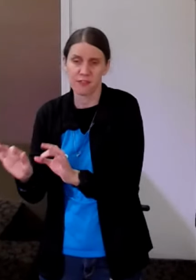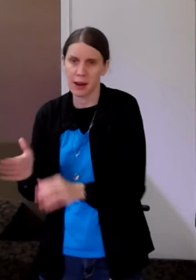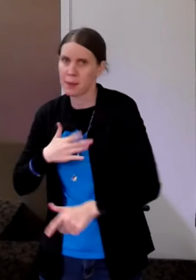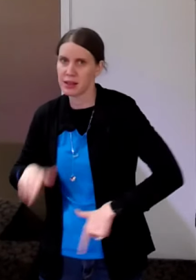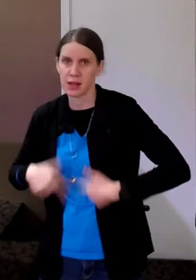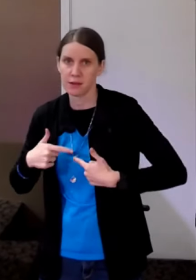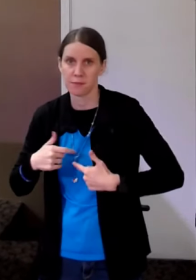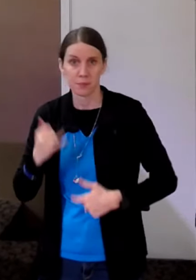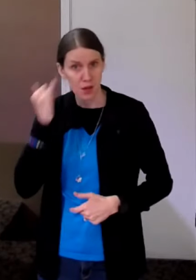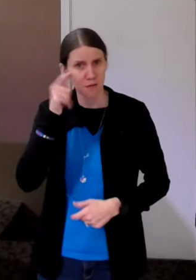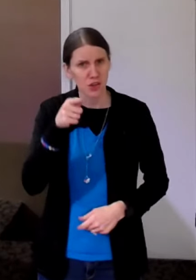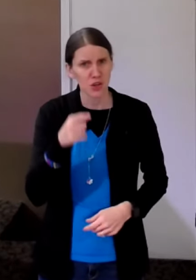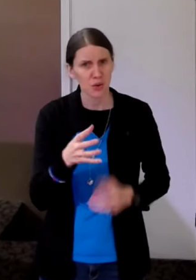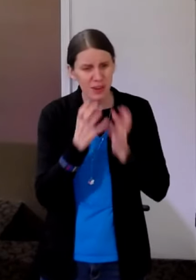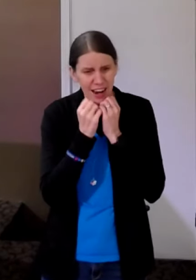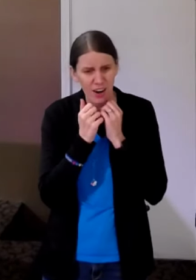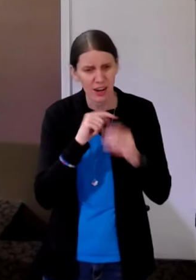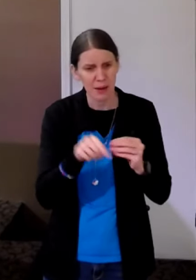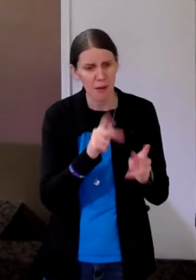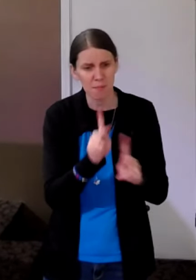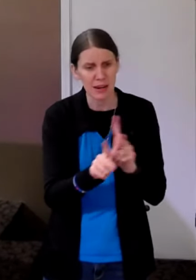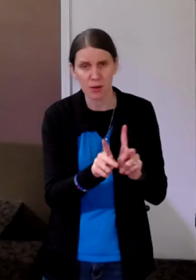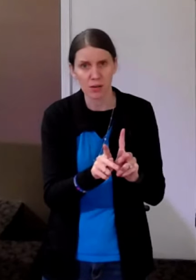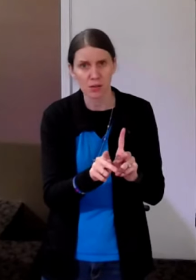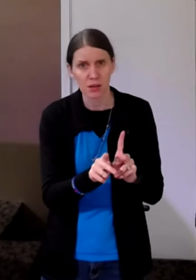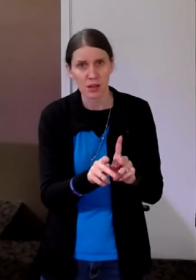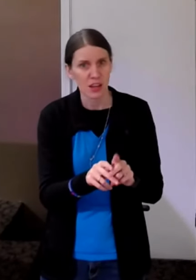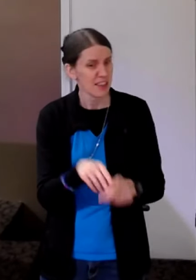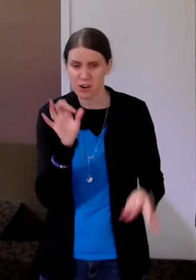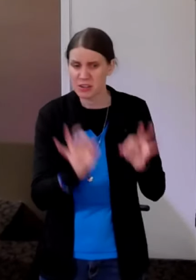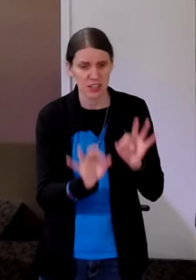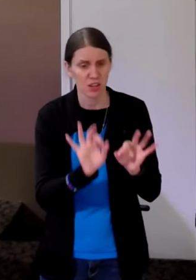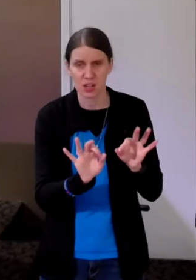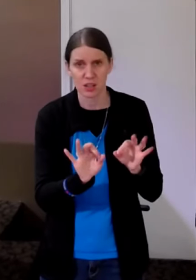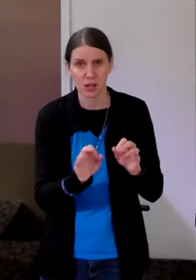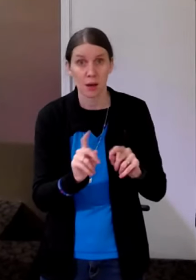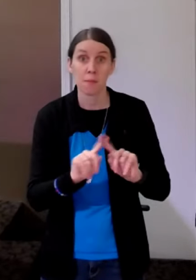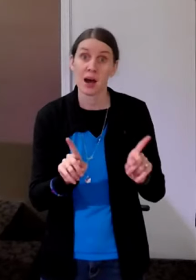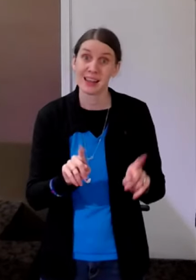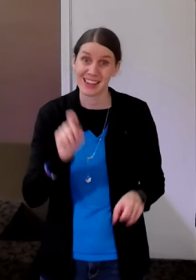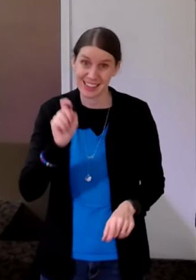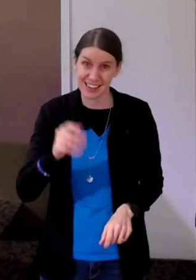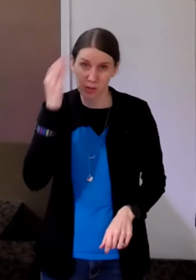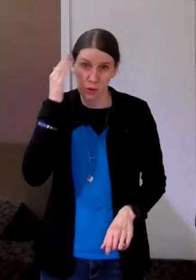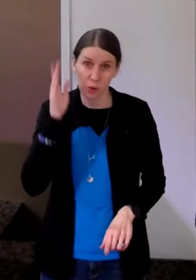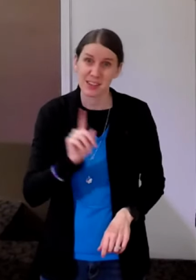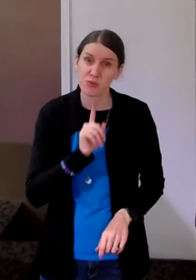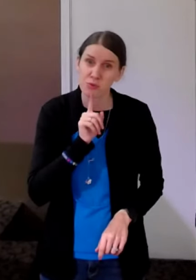caring about somebody, they don't need justification for that. They just need to know that it's real.